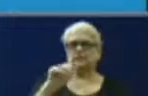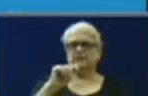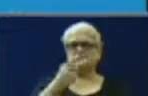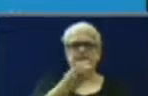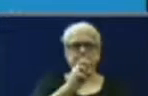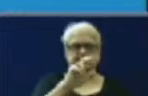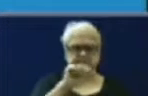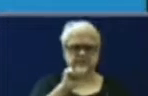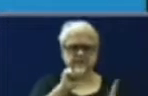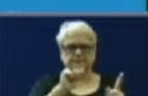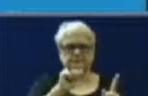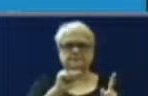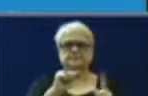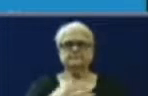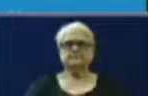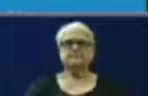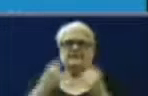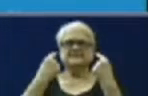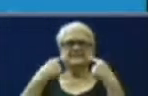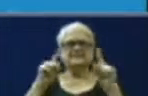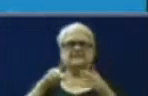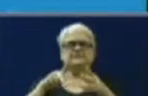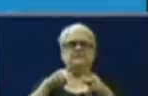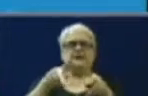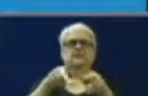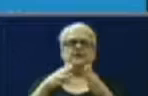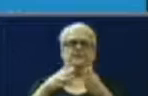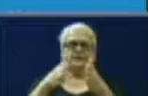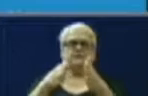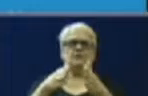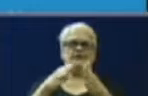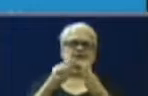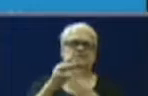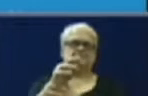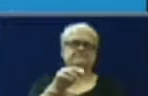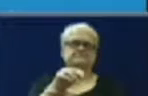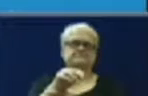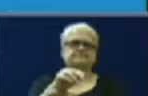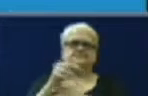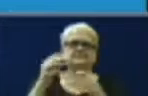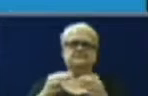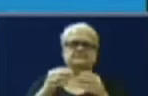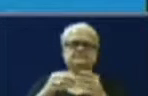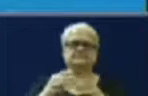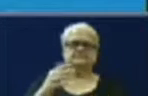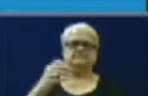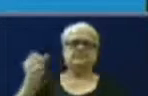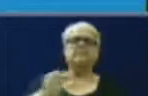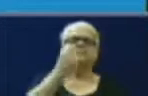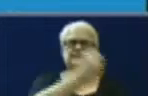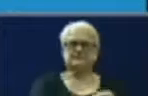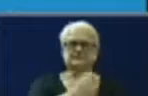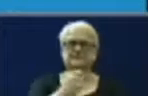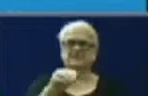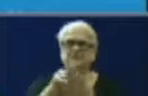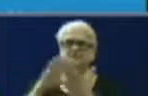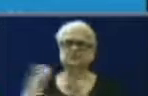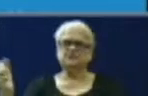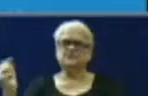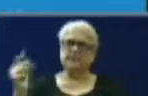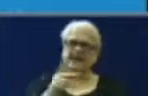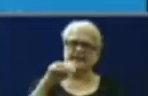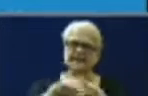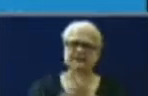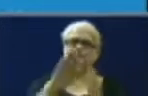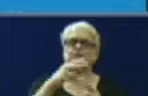with our success pathway placements of re-engaging these kids and getting them back enrolled. our continuing work today is to still, we